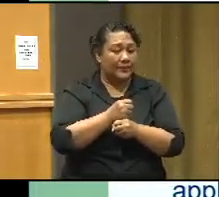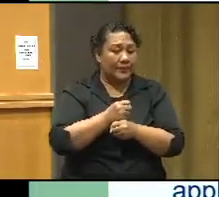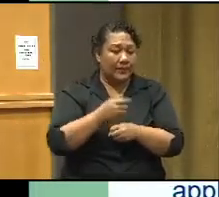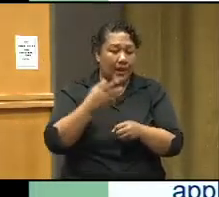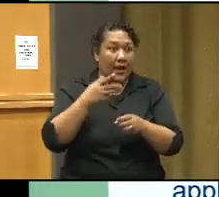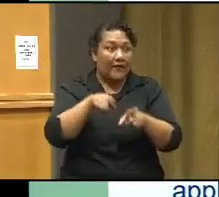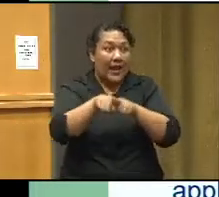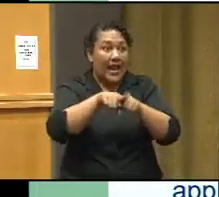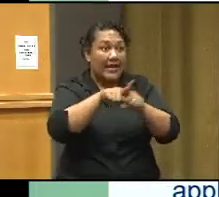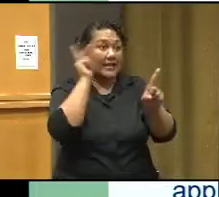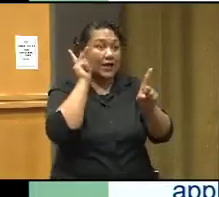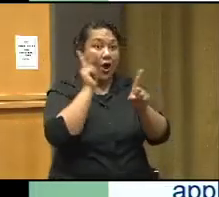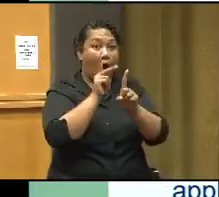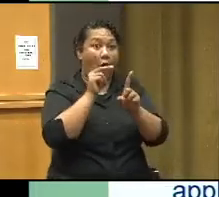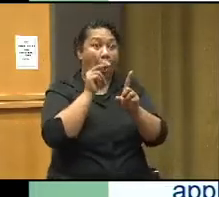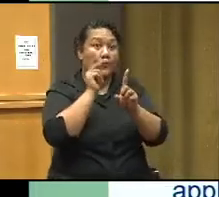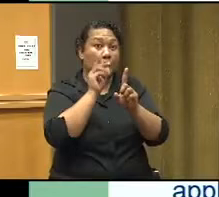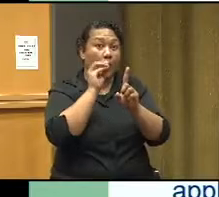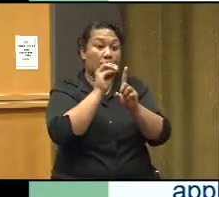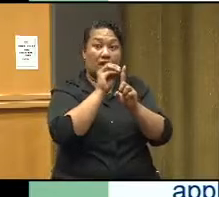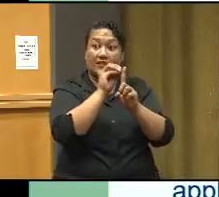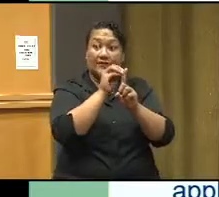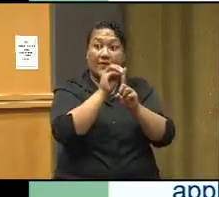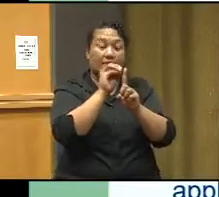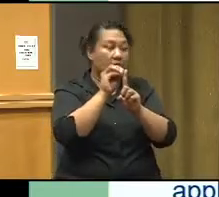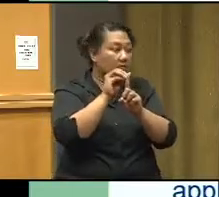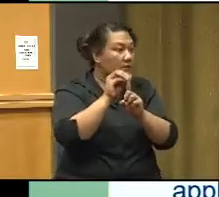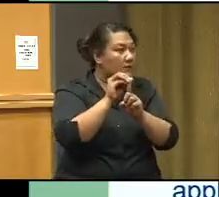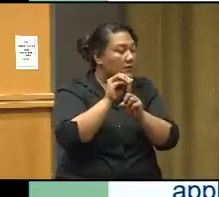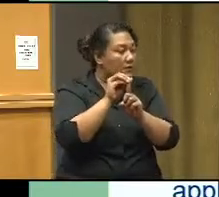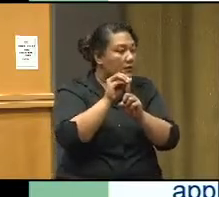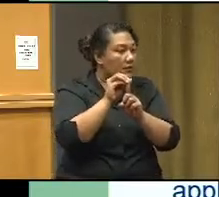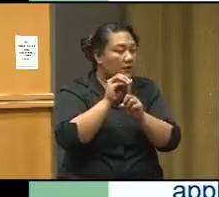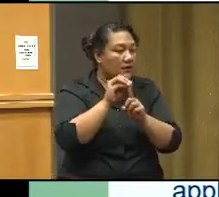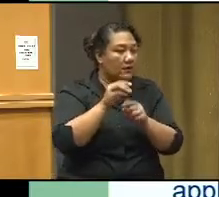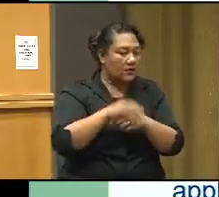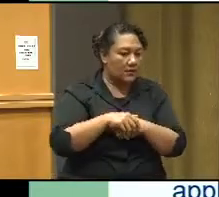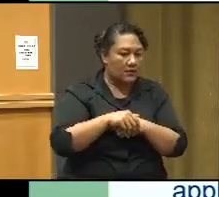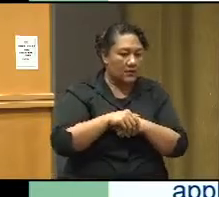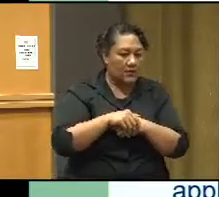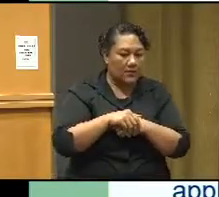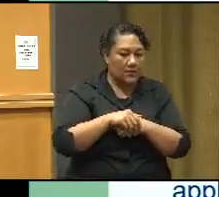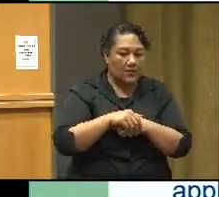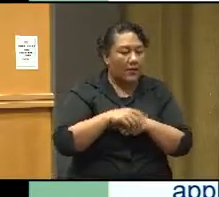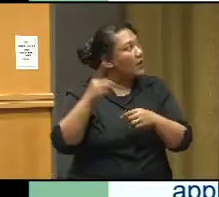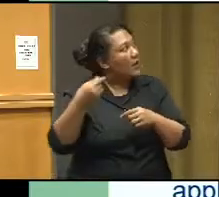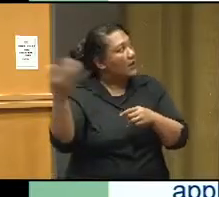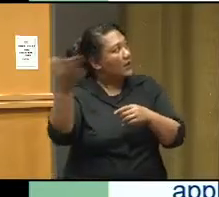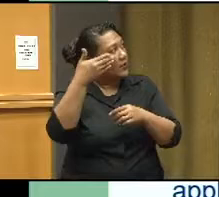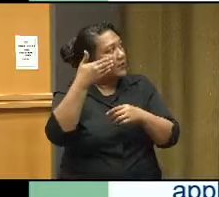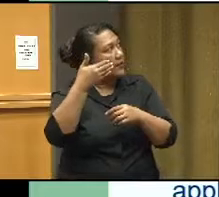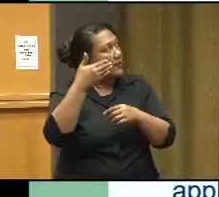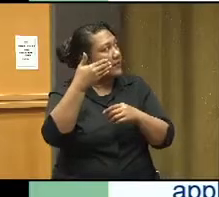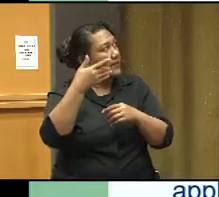the assessment task linked to the course learning outcomes, to the SMPA learning outcomes, and then to the